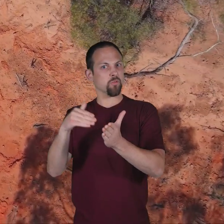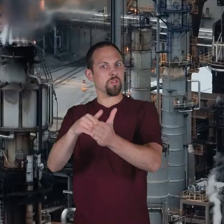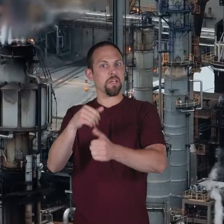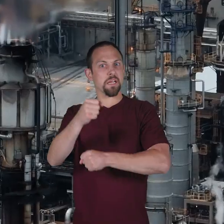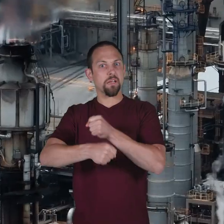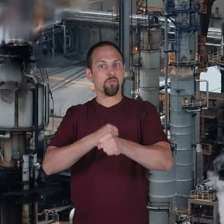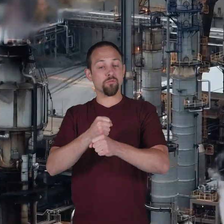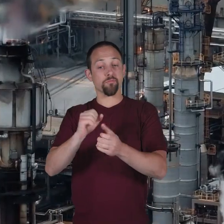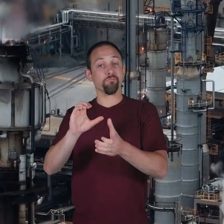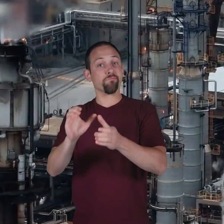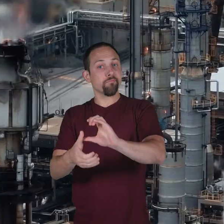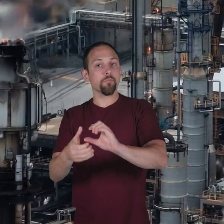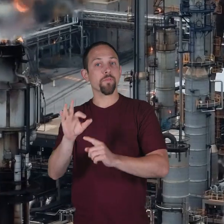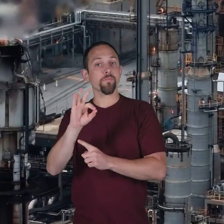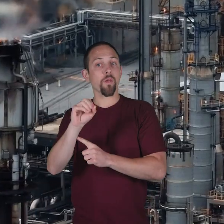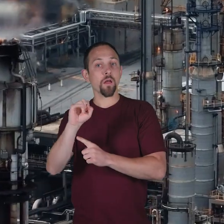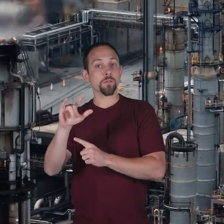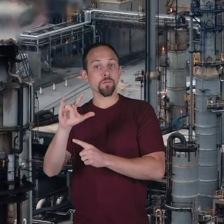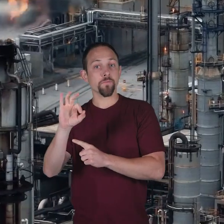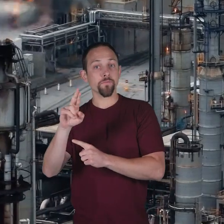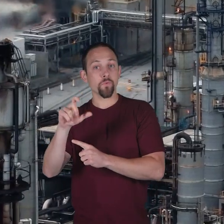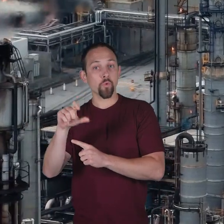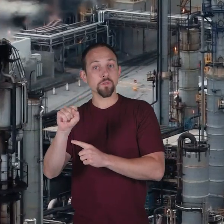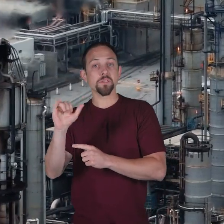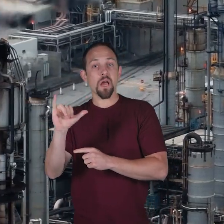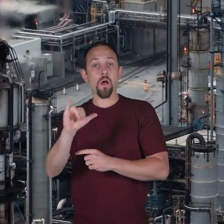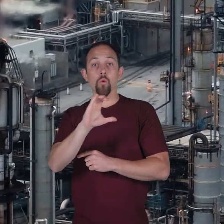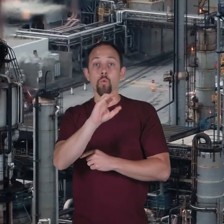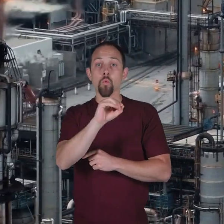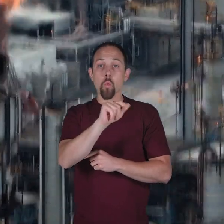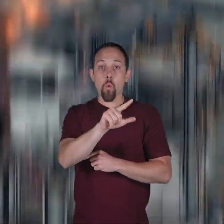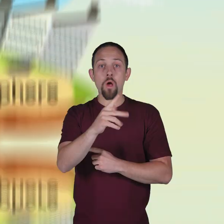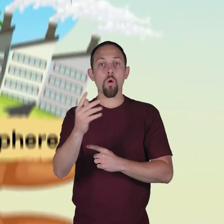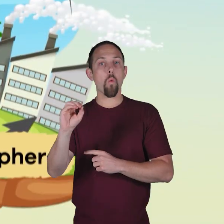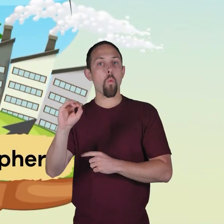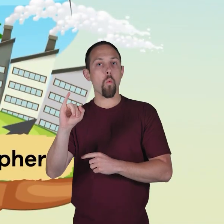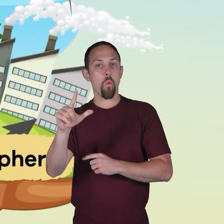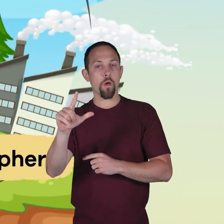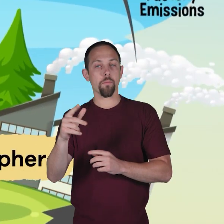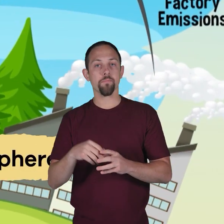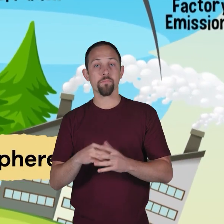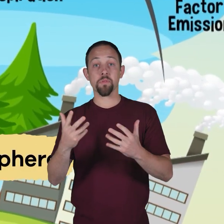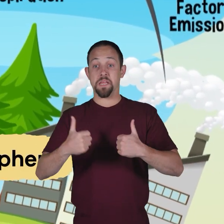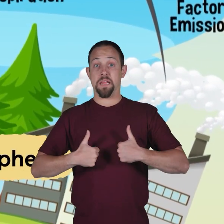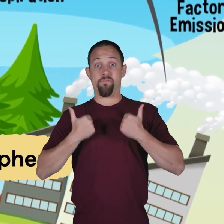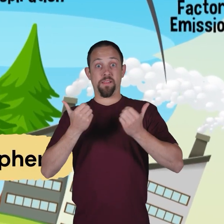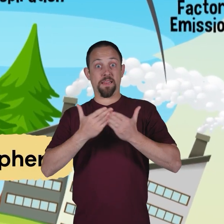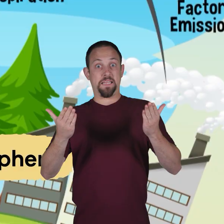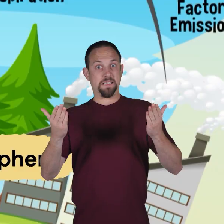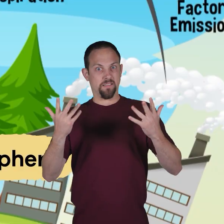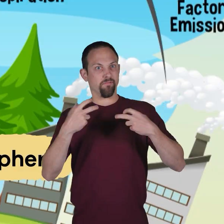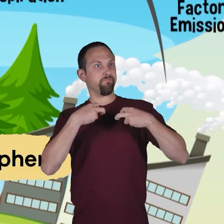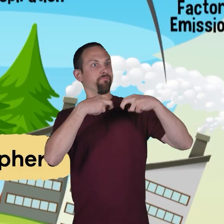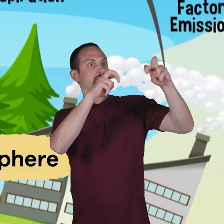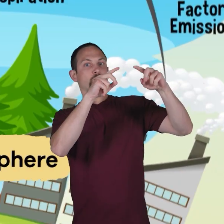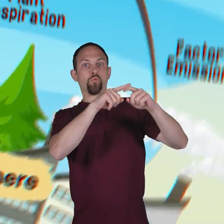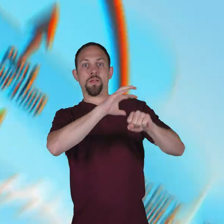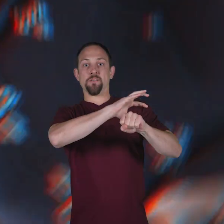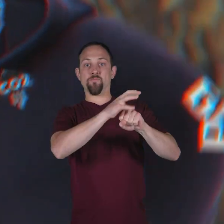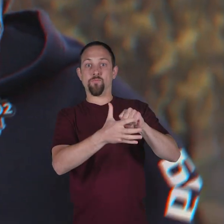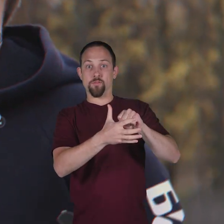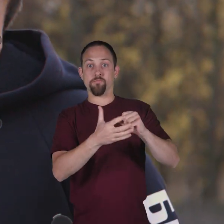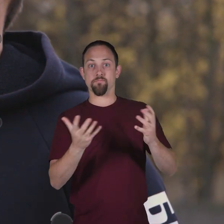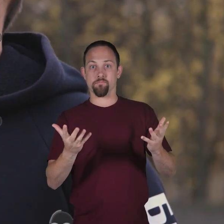years converts to fossil fuels like coal and oil living things to the atmosphere